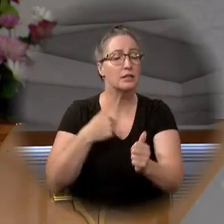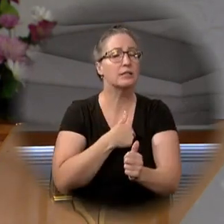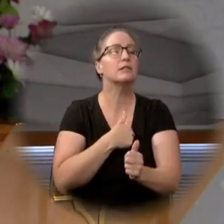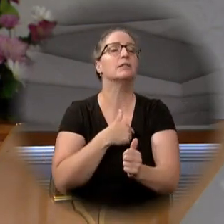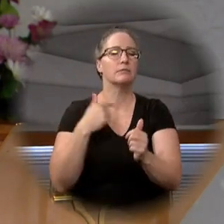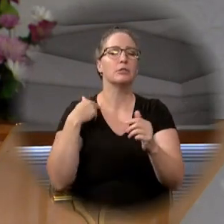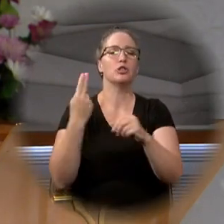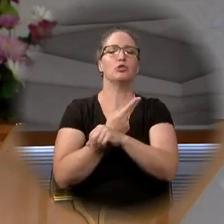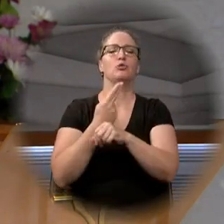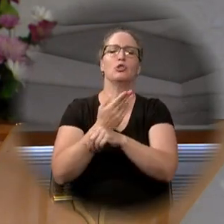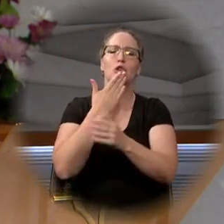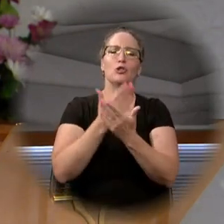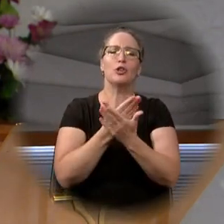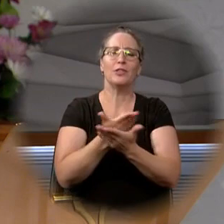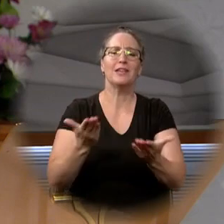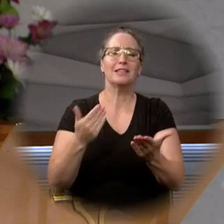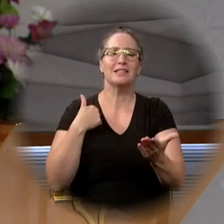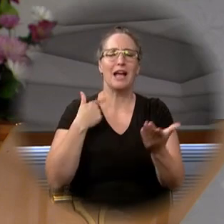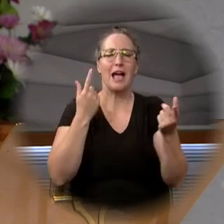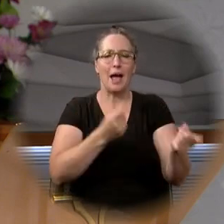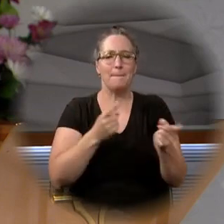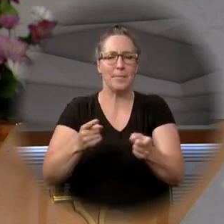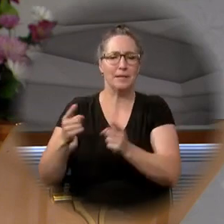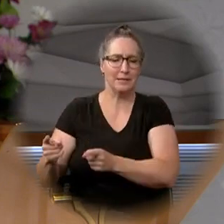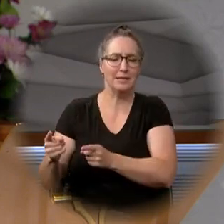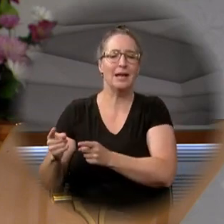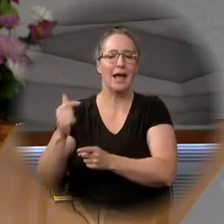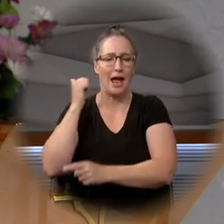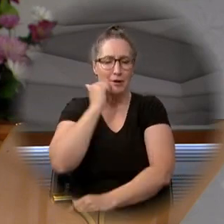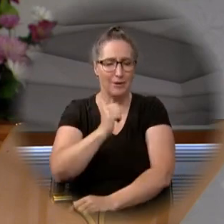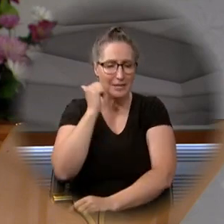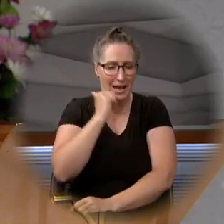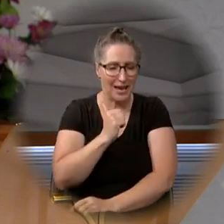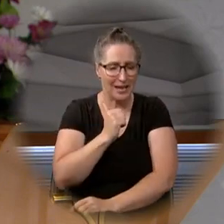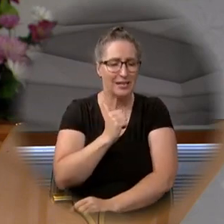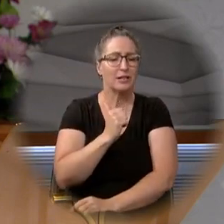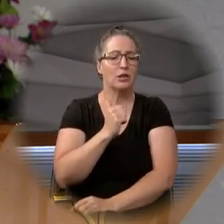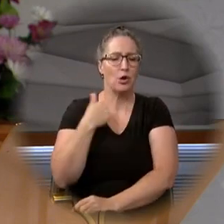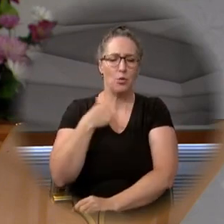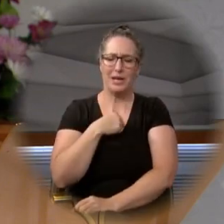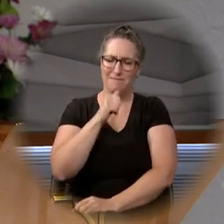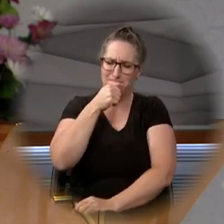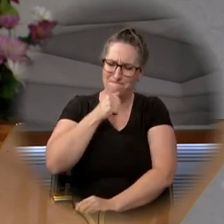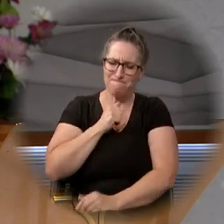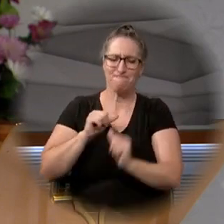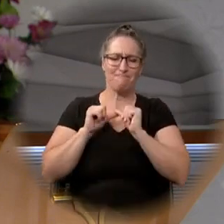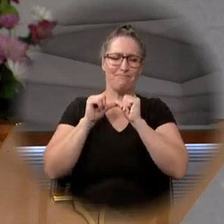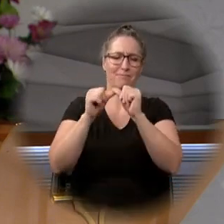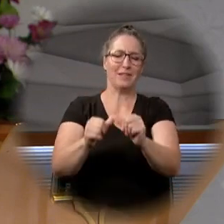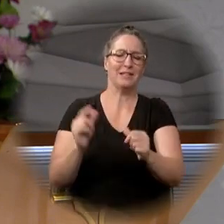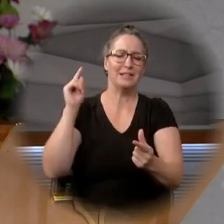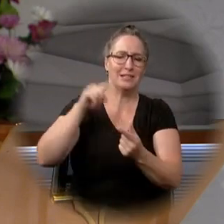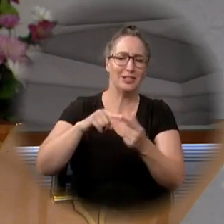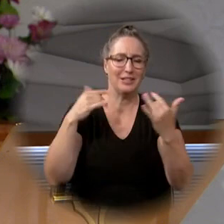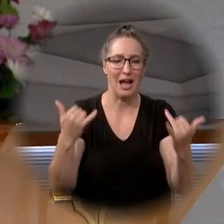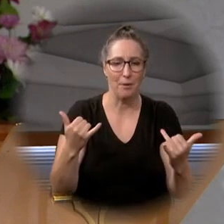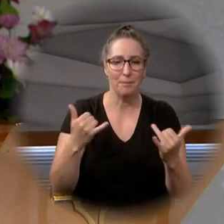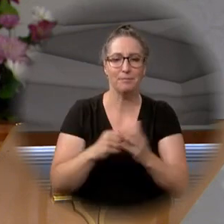may use the good things that pass in such a way as to hold fast even now to those that